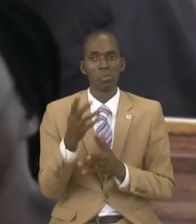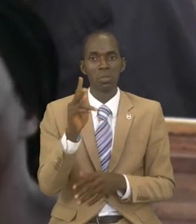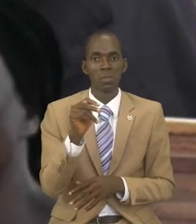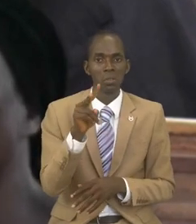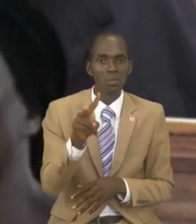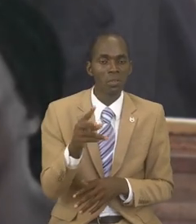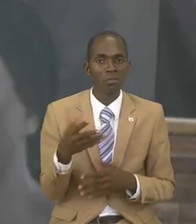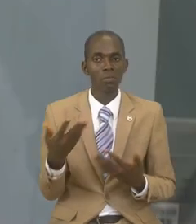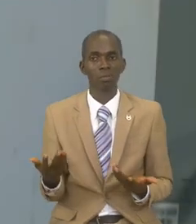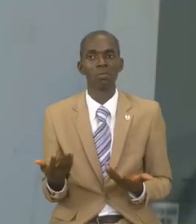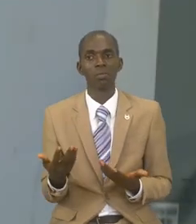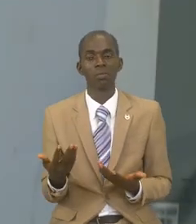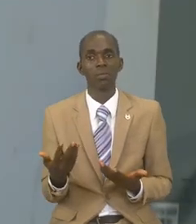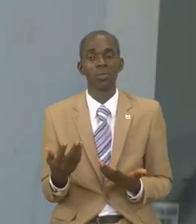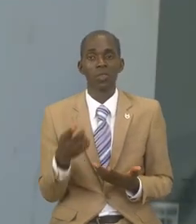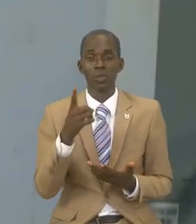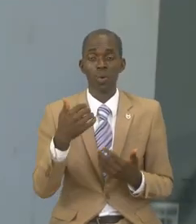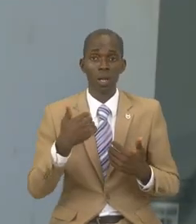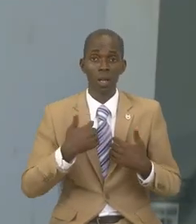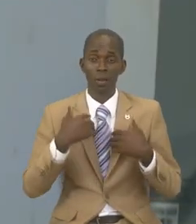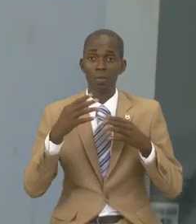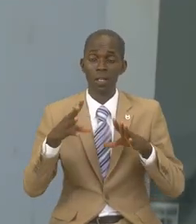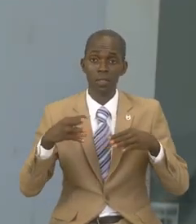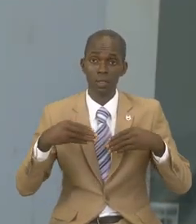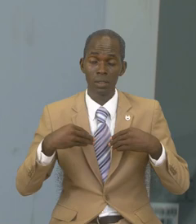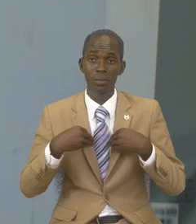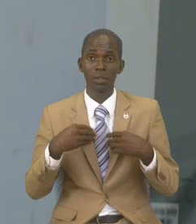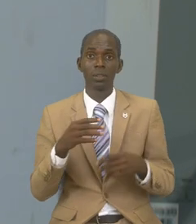you have given your life to Christ.